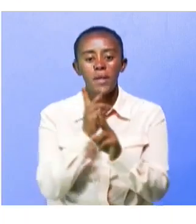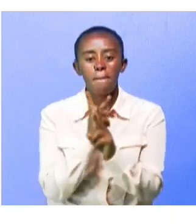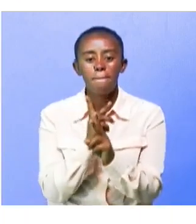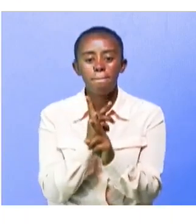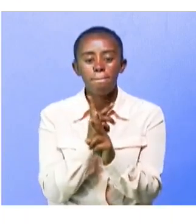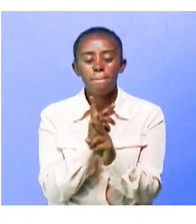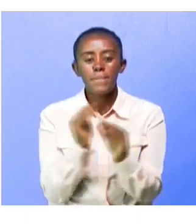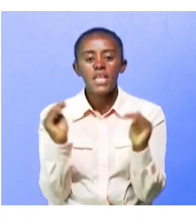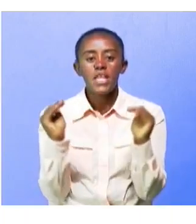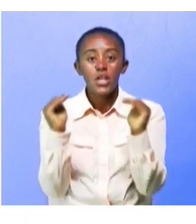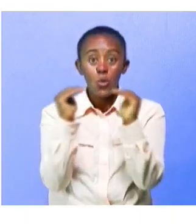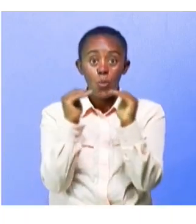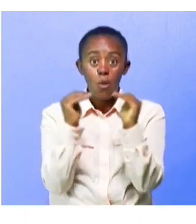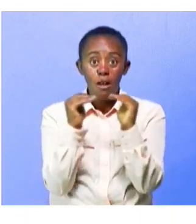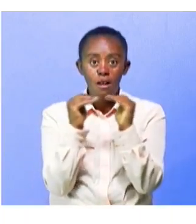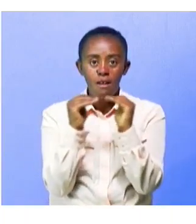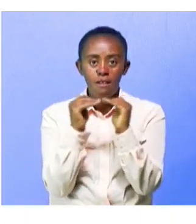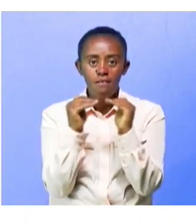equal